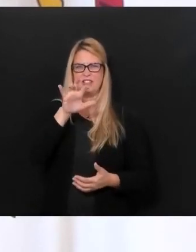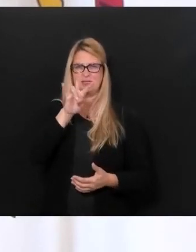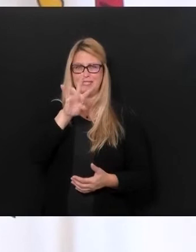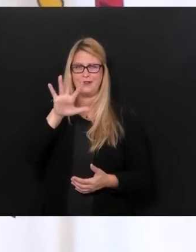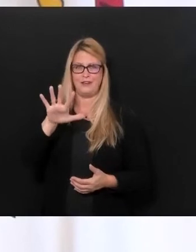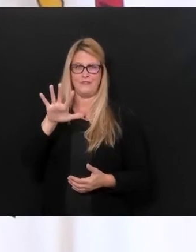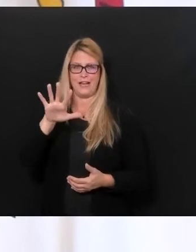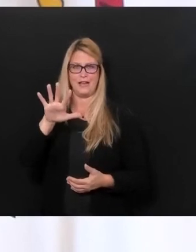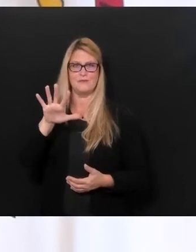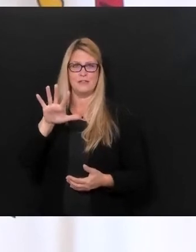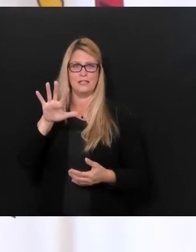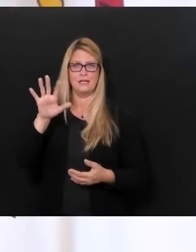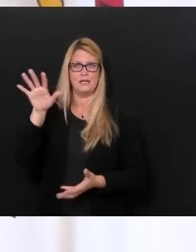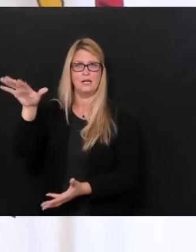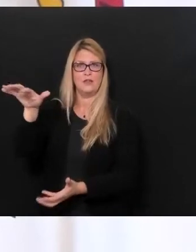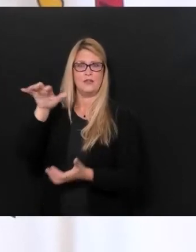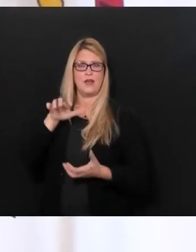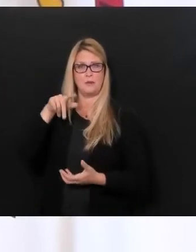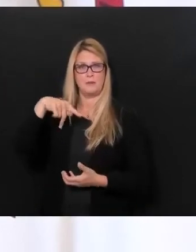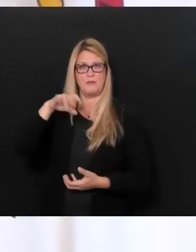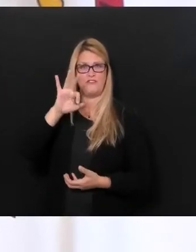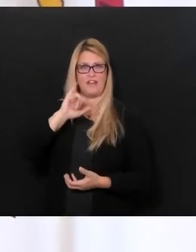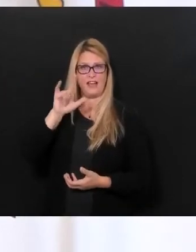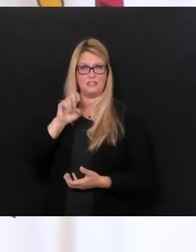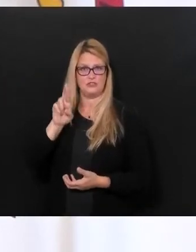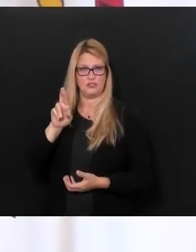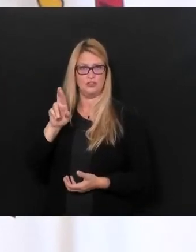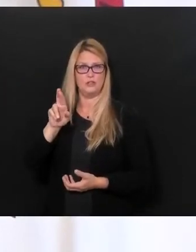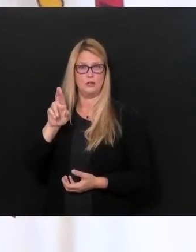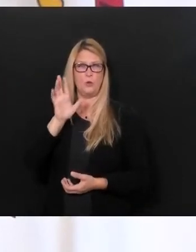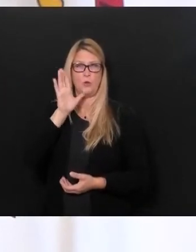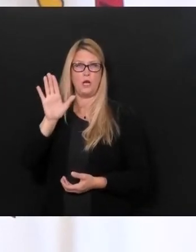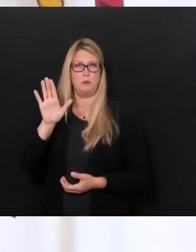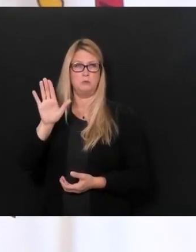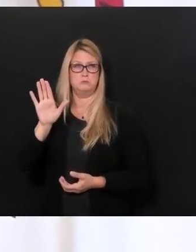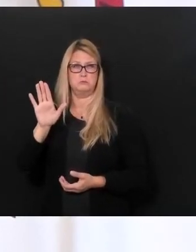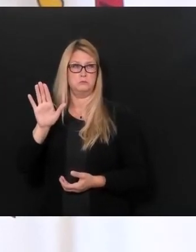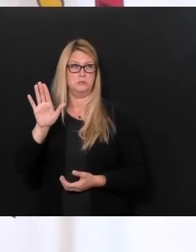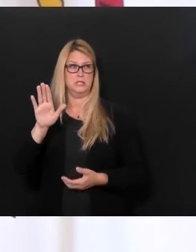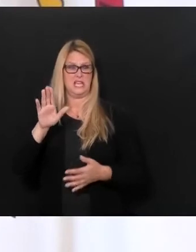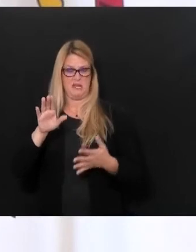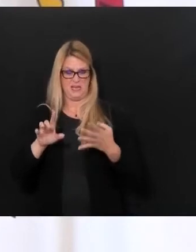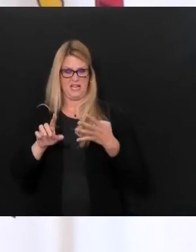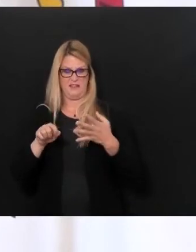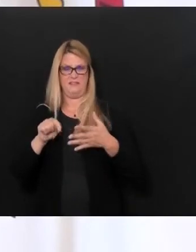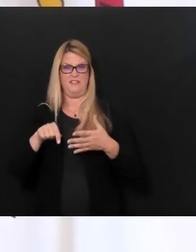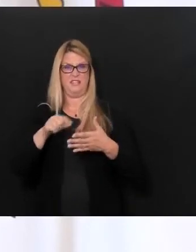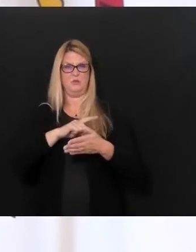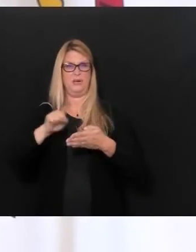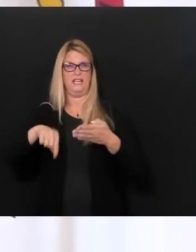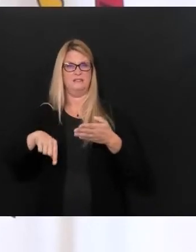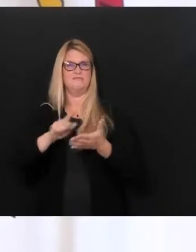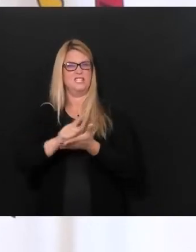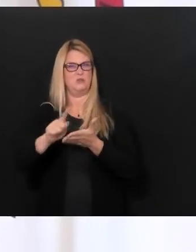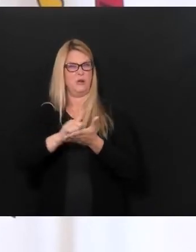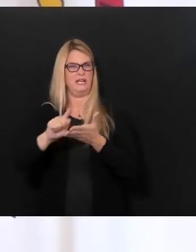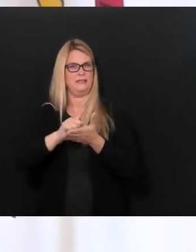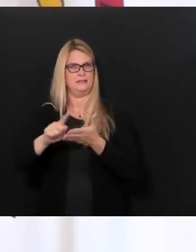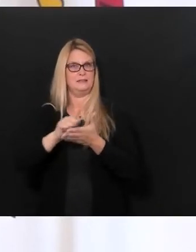16,575 doses of Pfizer that will come in. They'll come in almost right at the end of this week or the first day of next